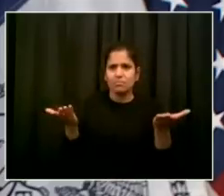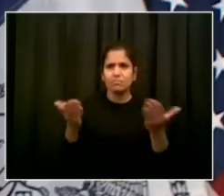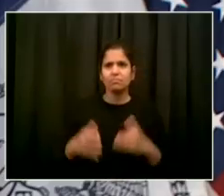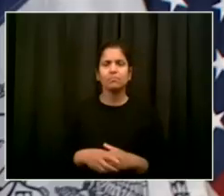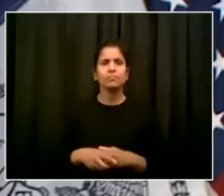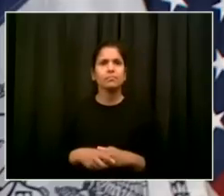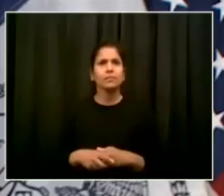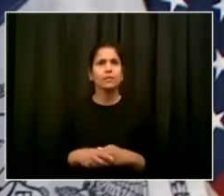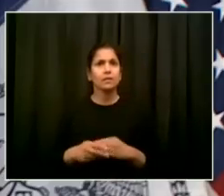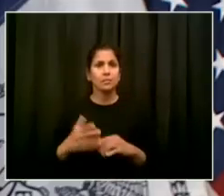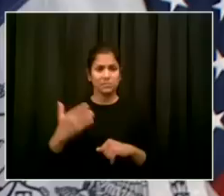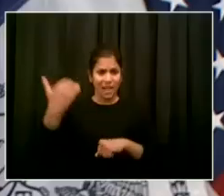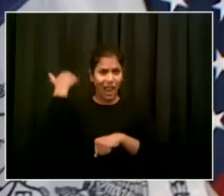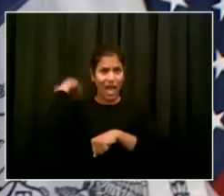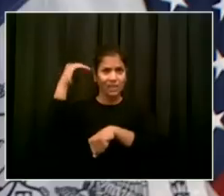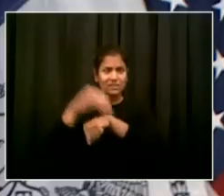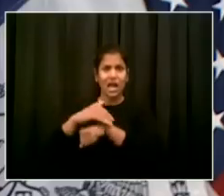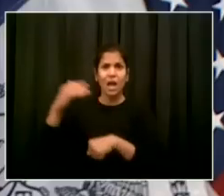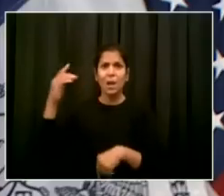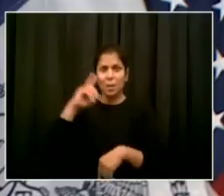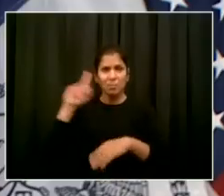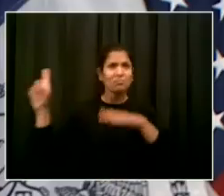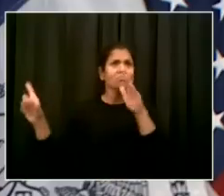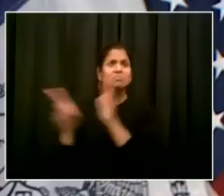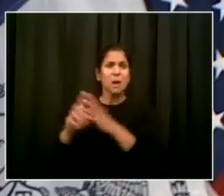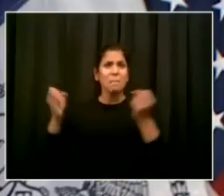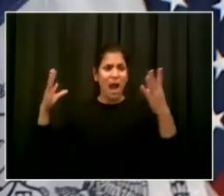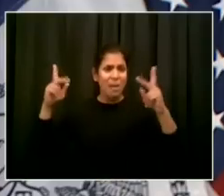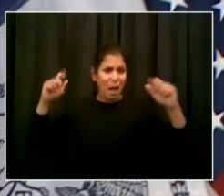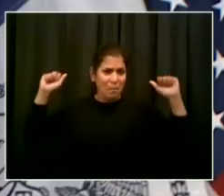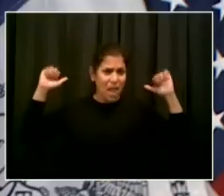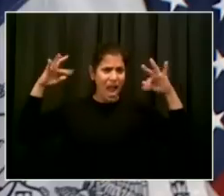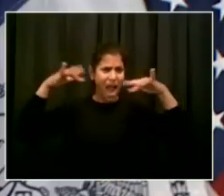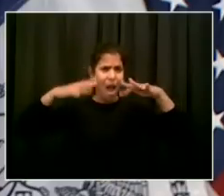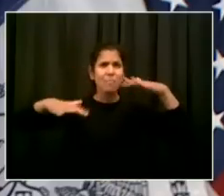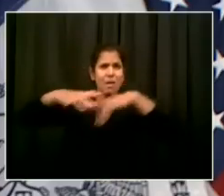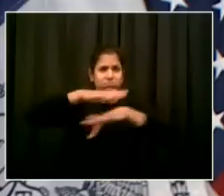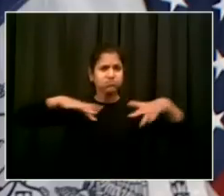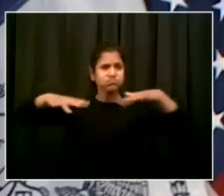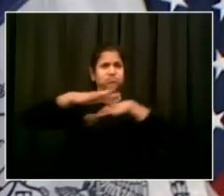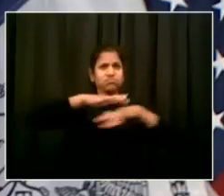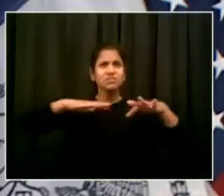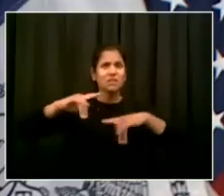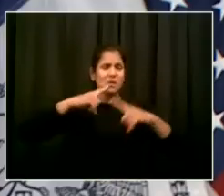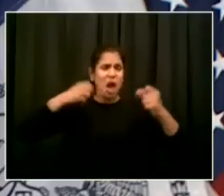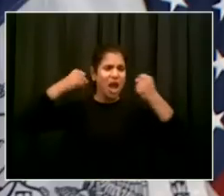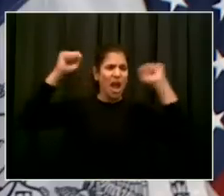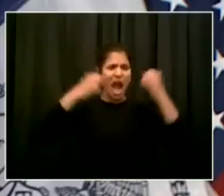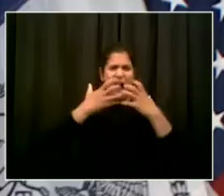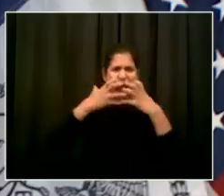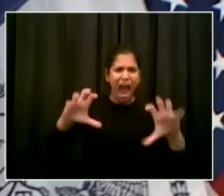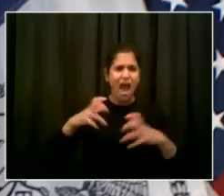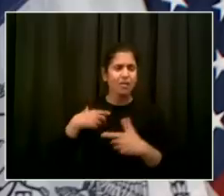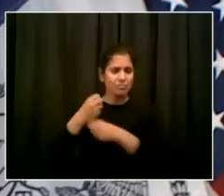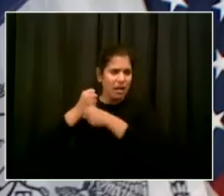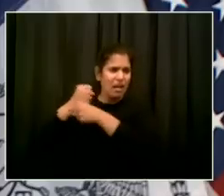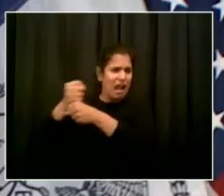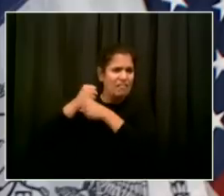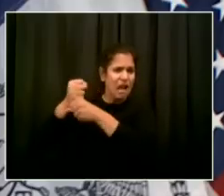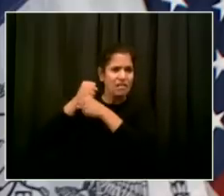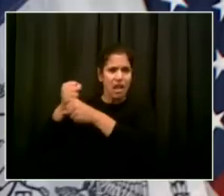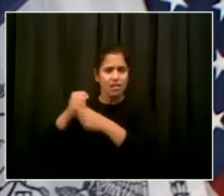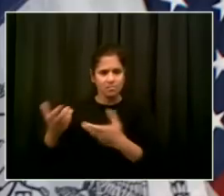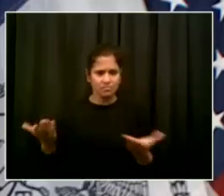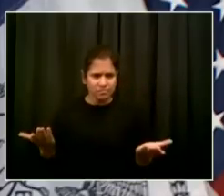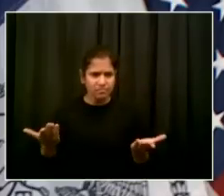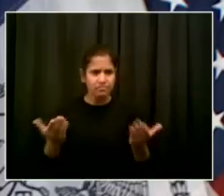night attacking a journalist, a bystander the previous night, seemingly zero action from the police. They're not